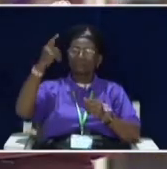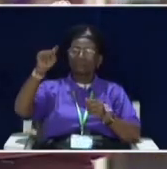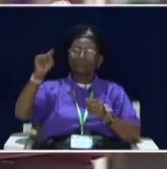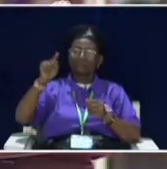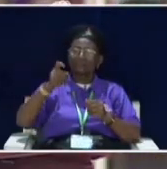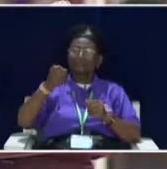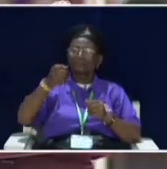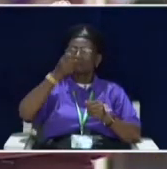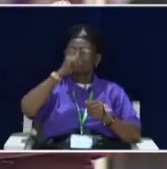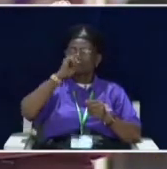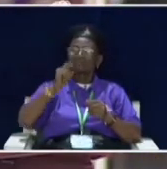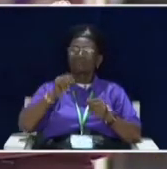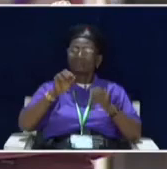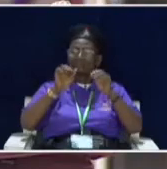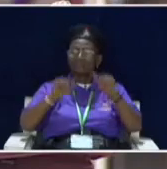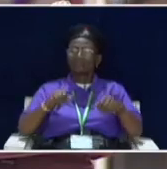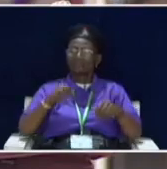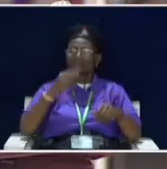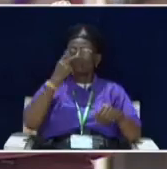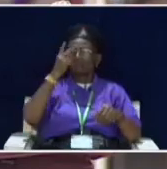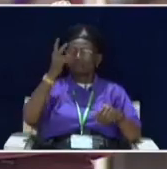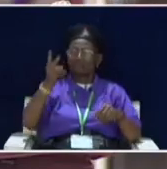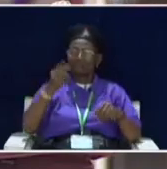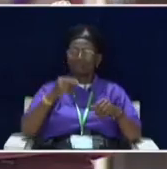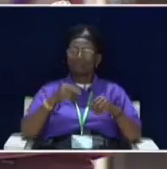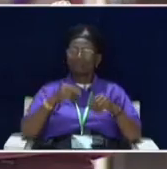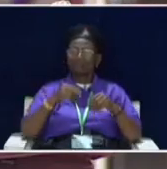see. I've